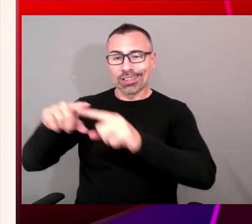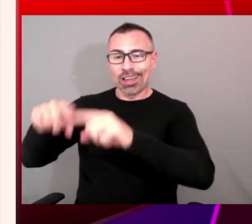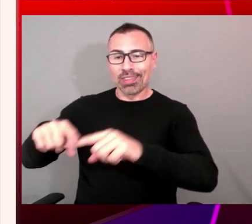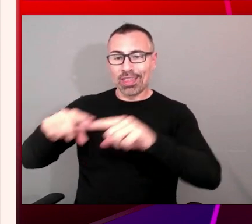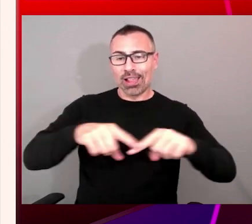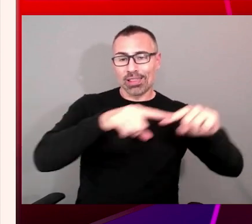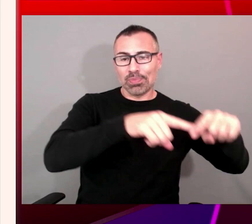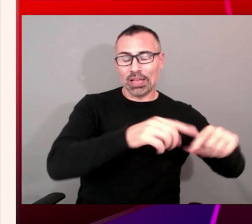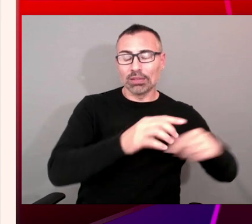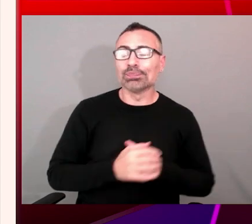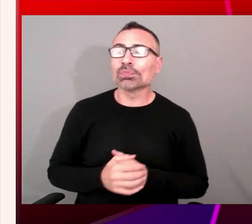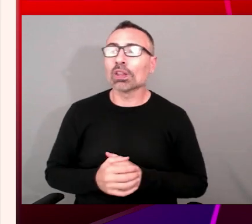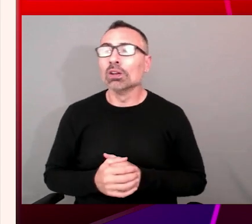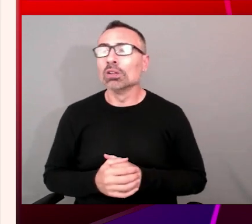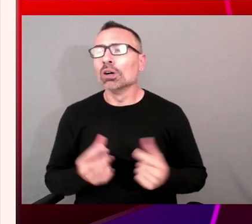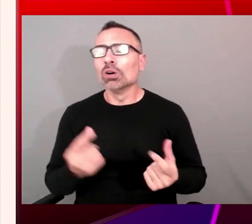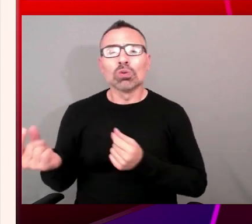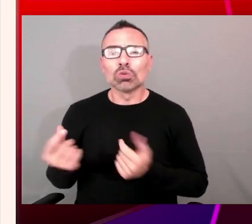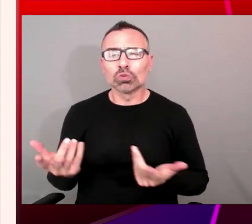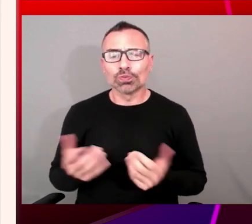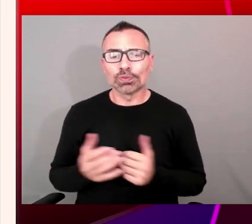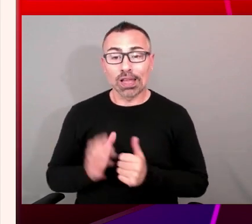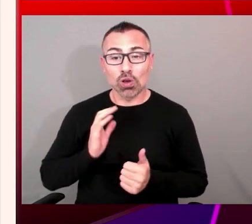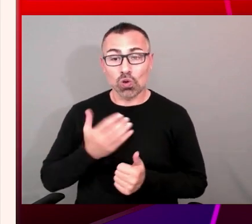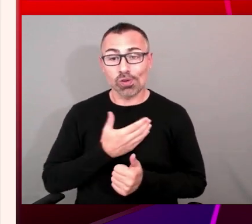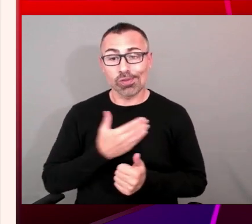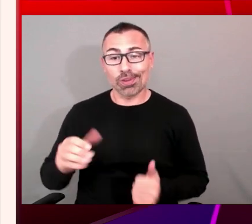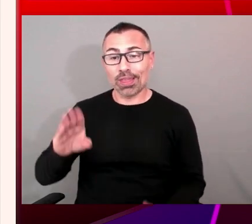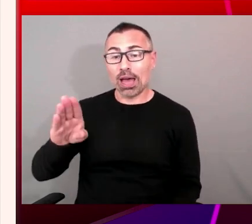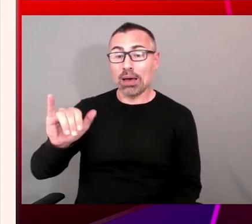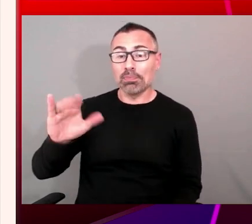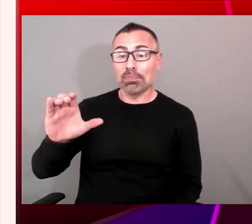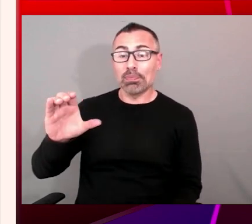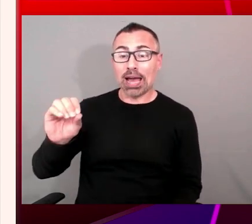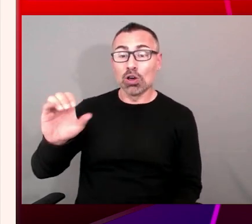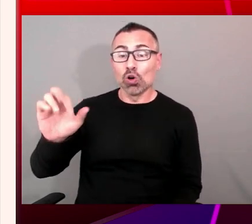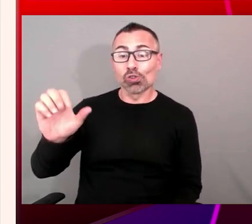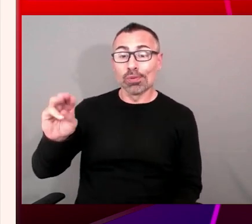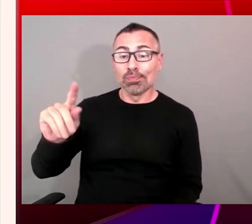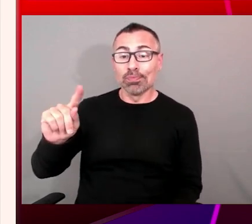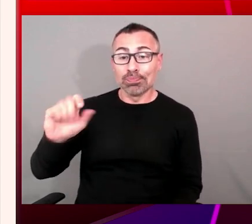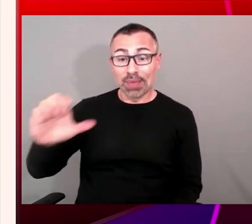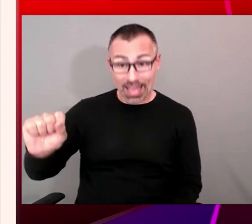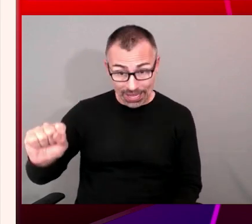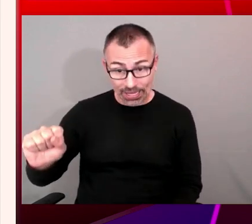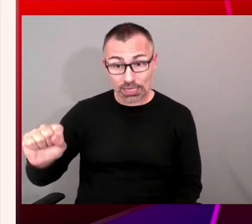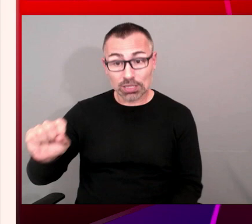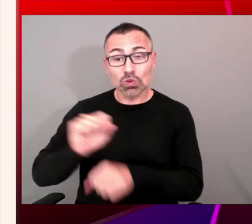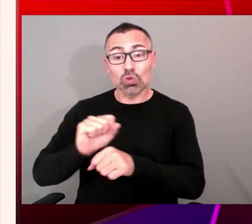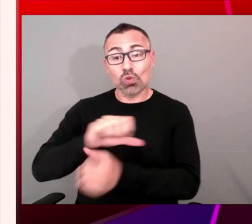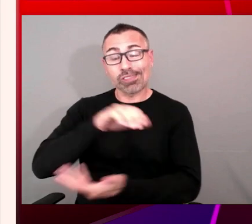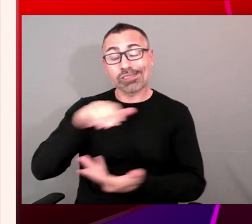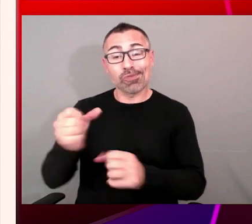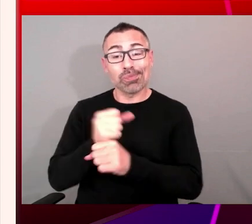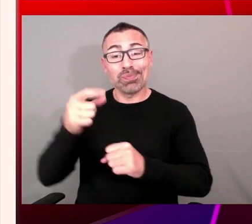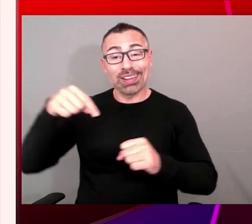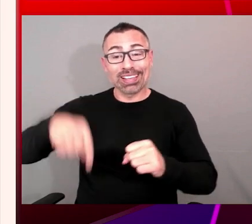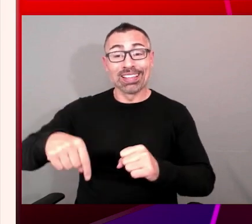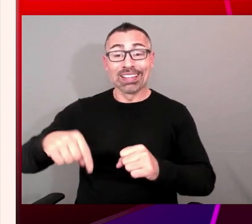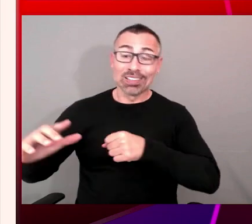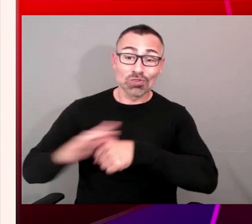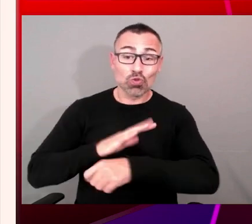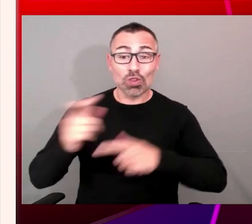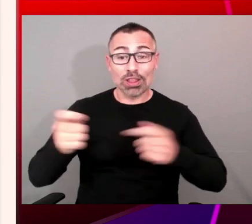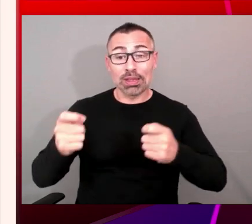here is with our sort of bioinformatics workflows capability is making this fully managed so a customer brings their